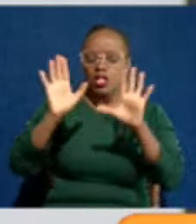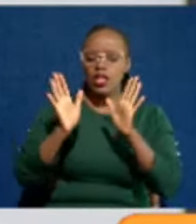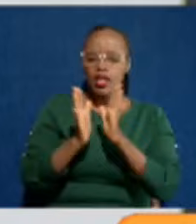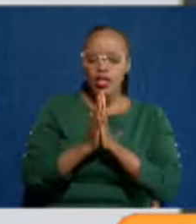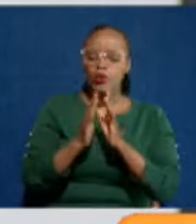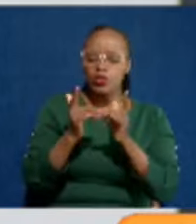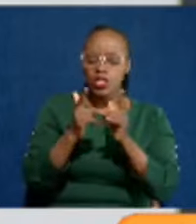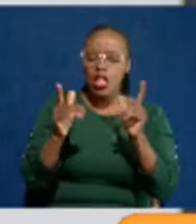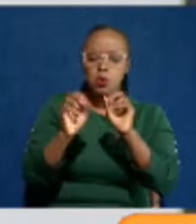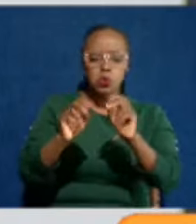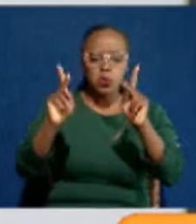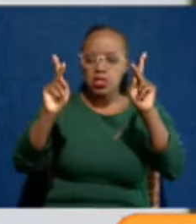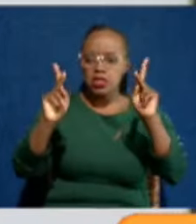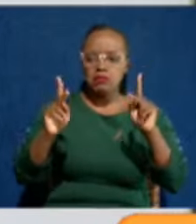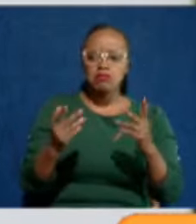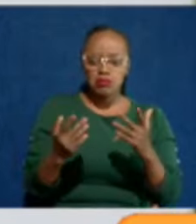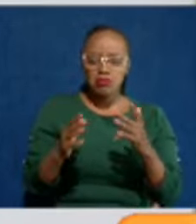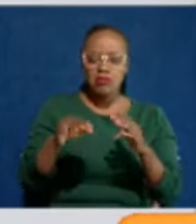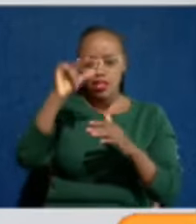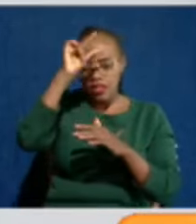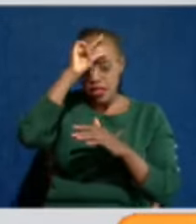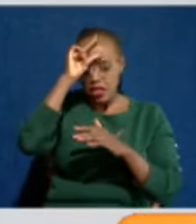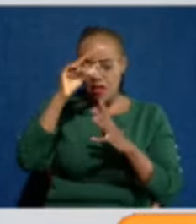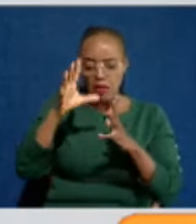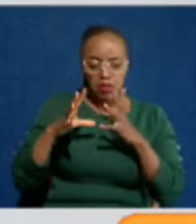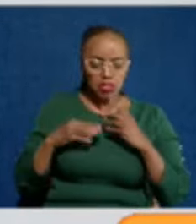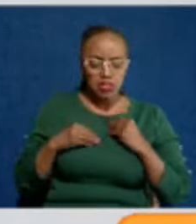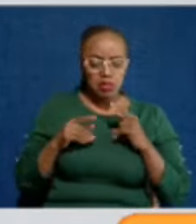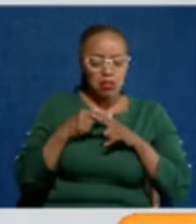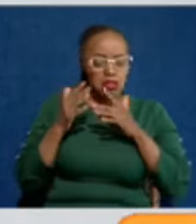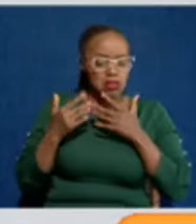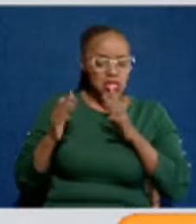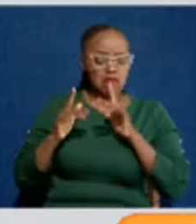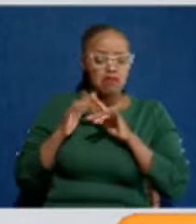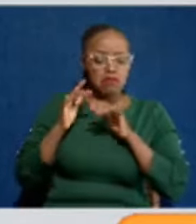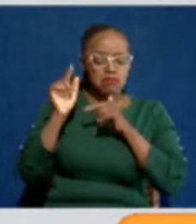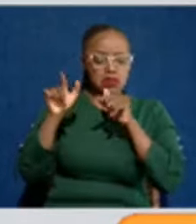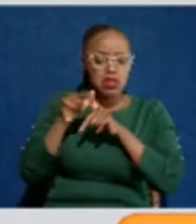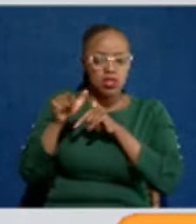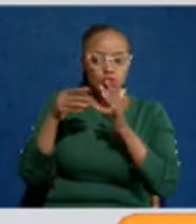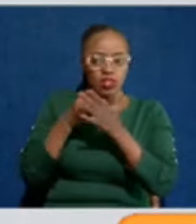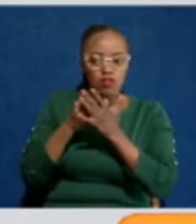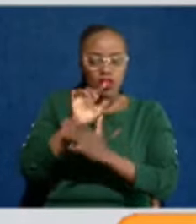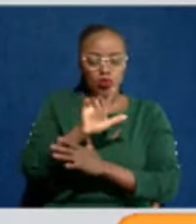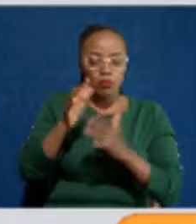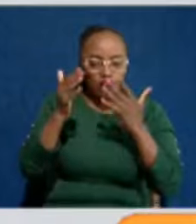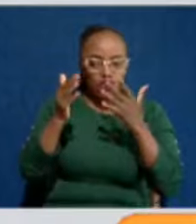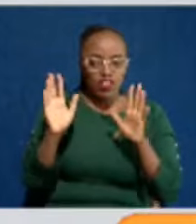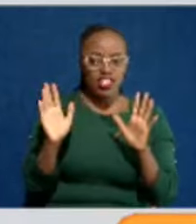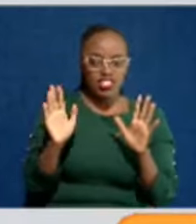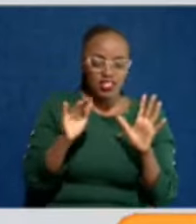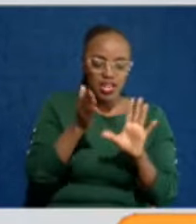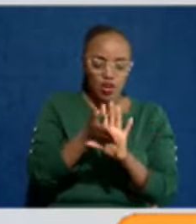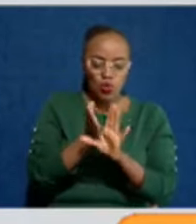given. It was the government actually gave up, and the finance bill was